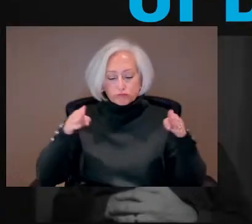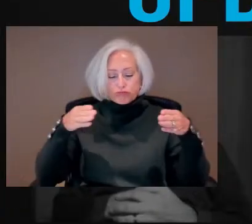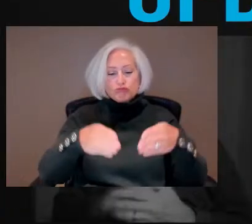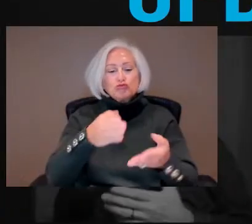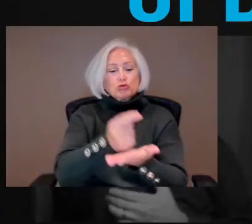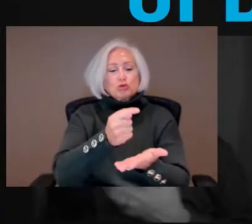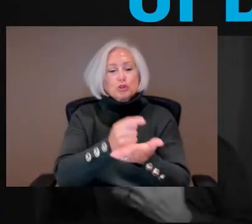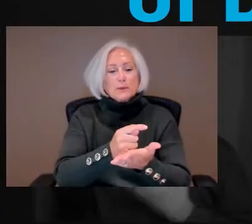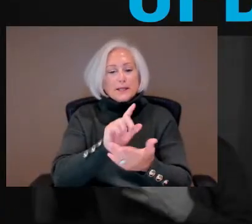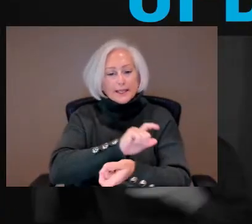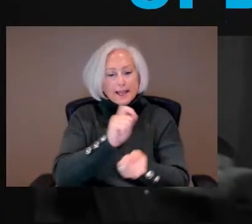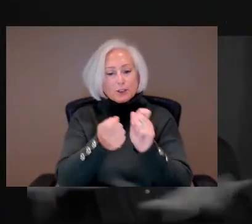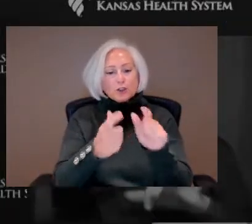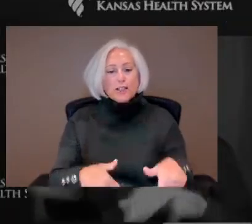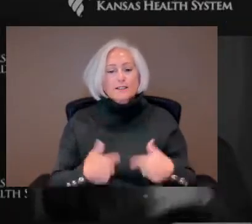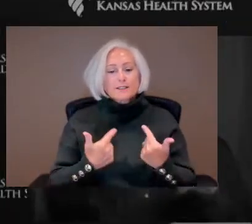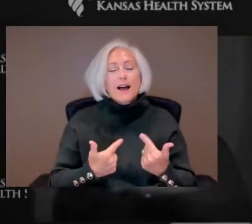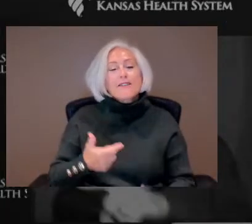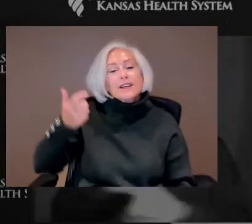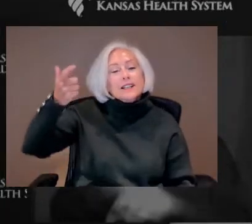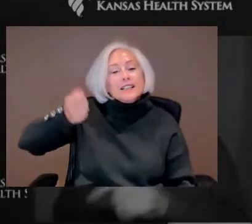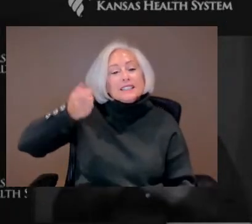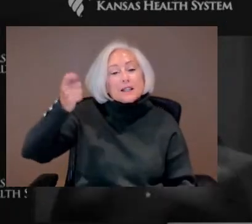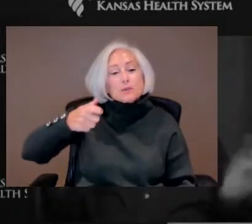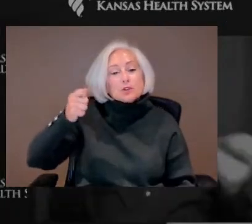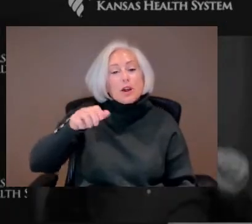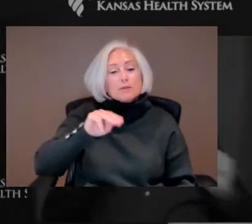Subscribe to our morning medical update and Open